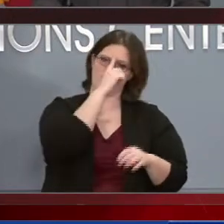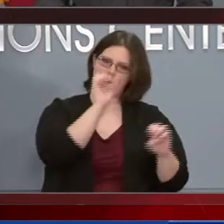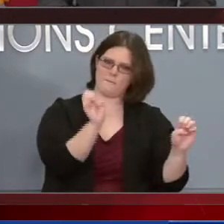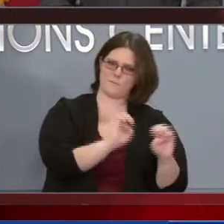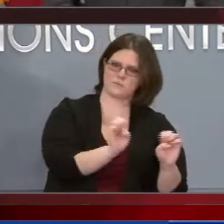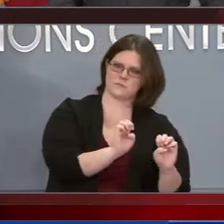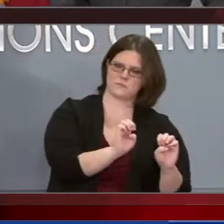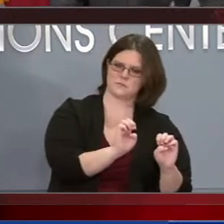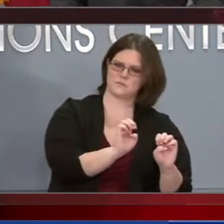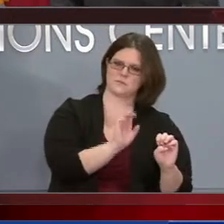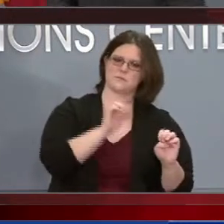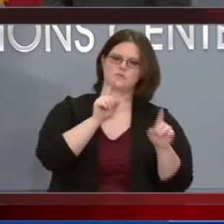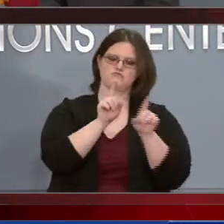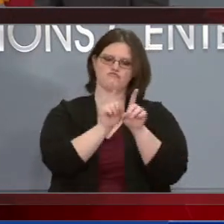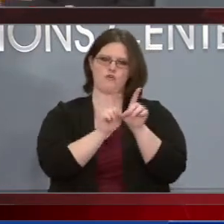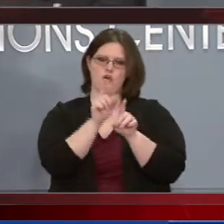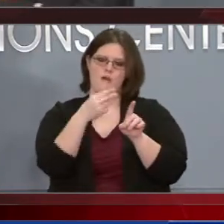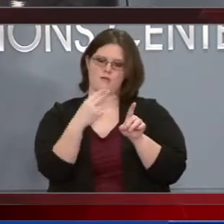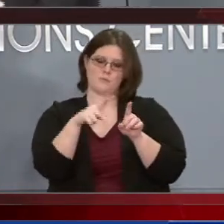Thank you, Governor.